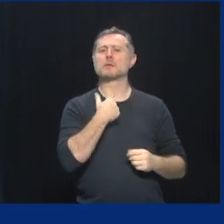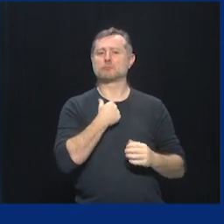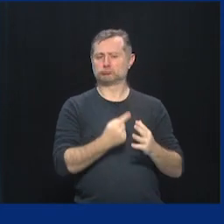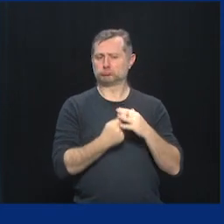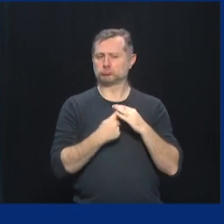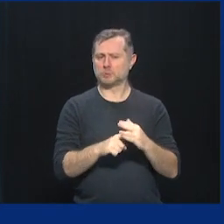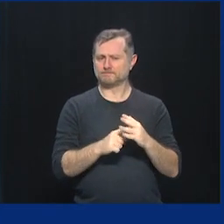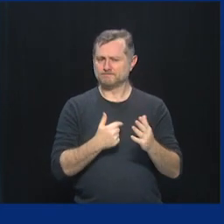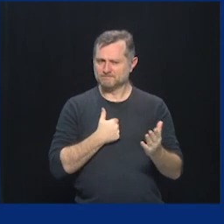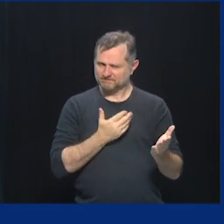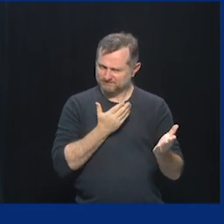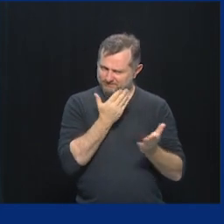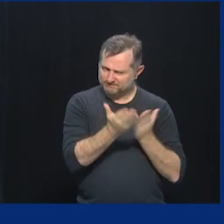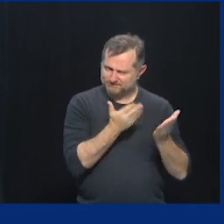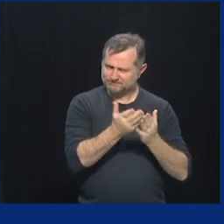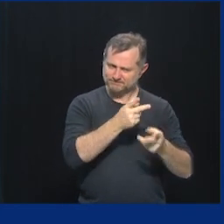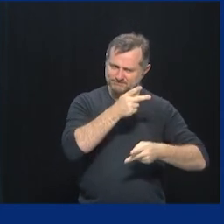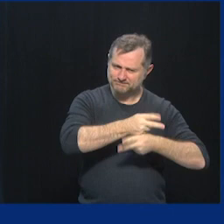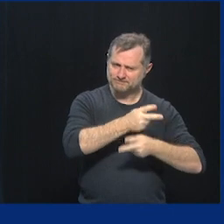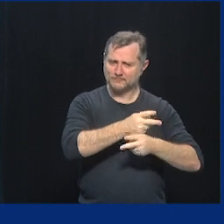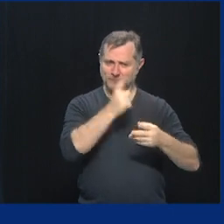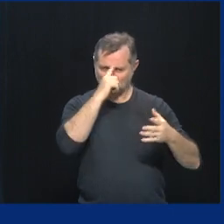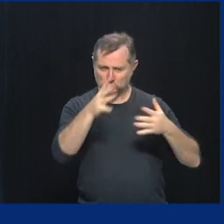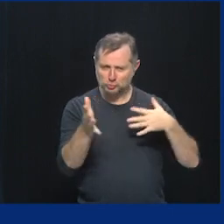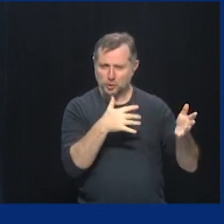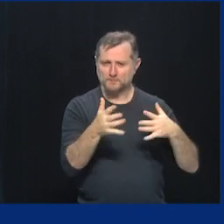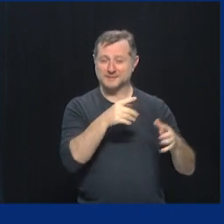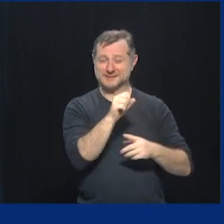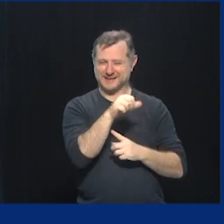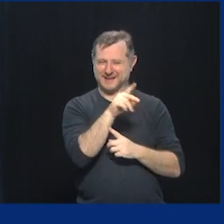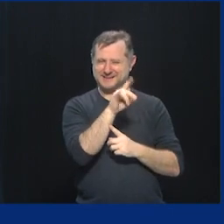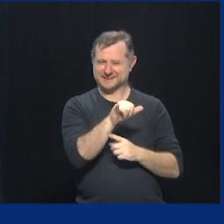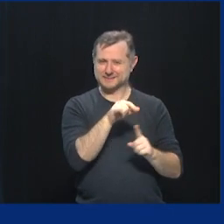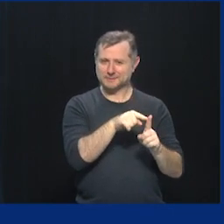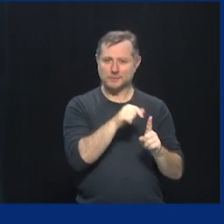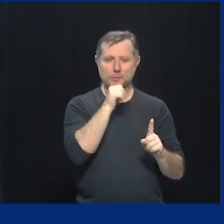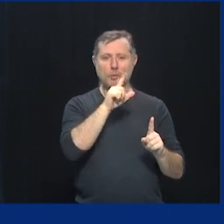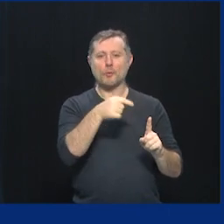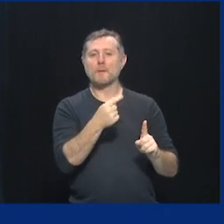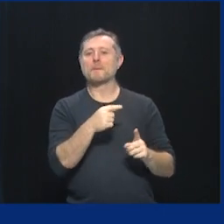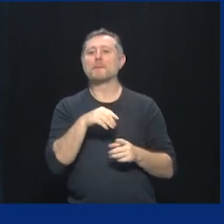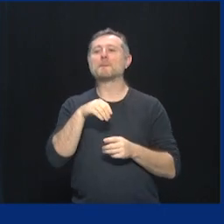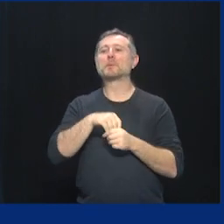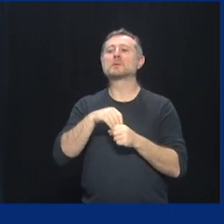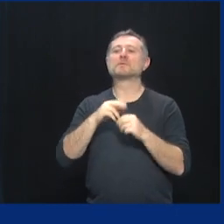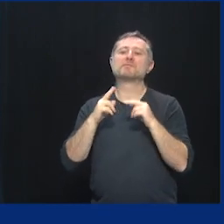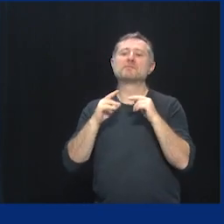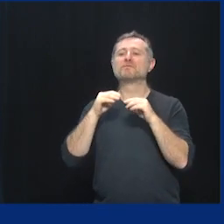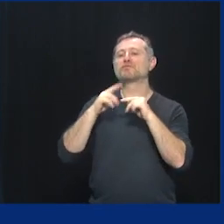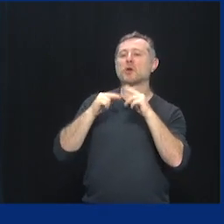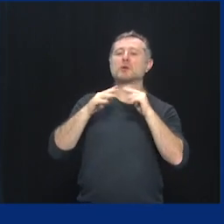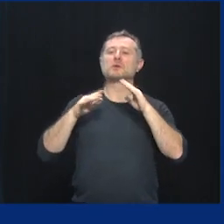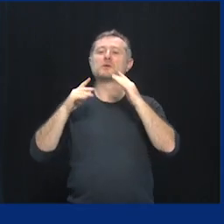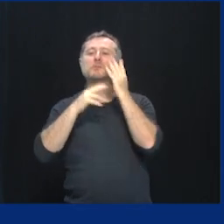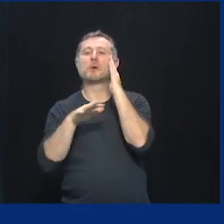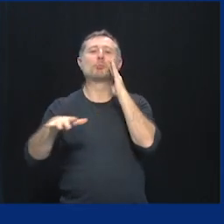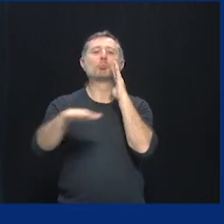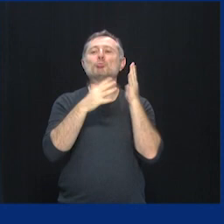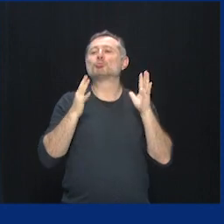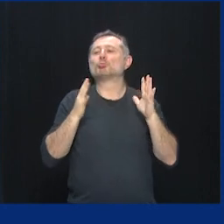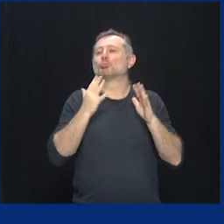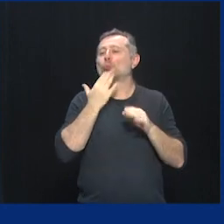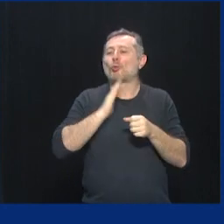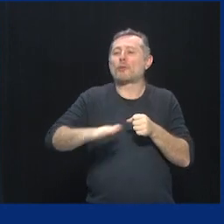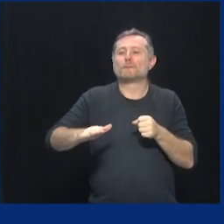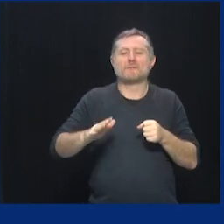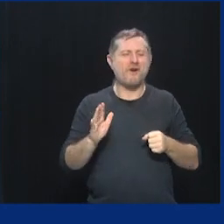with Sandy, that we don't just build infrastructure, but we build resilient infrastructure. So when these floods or fires or